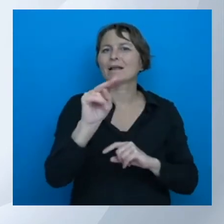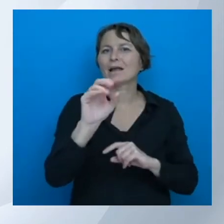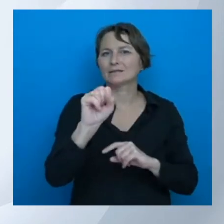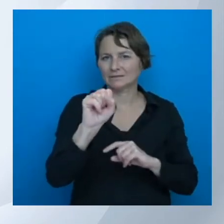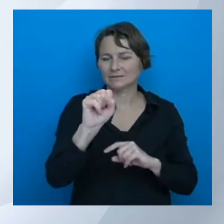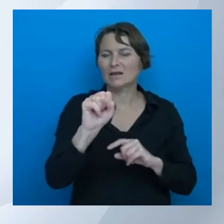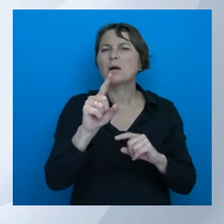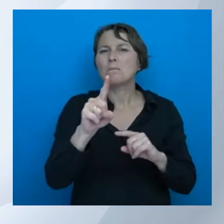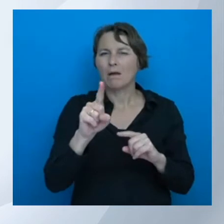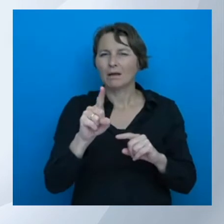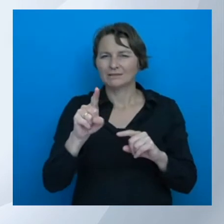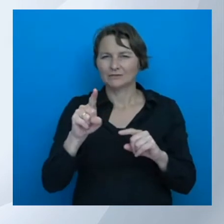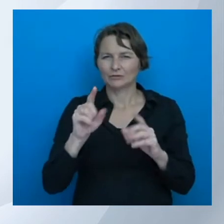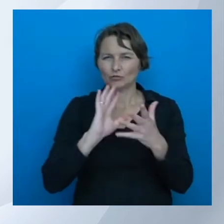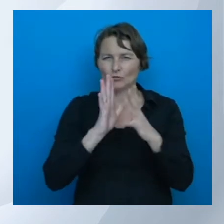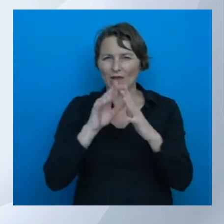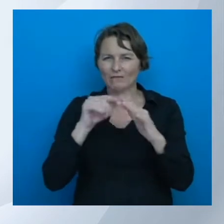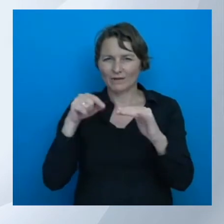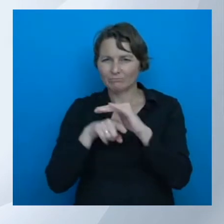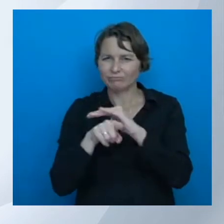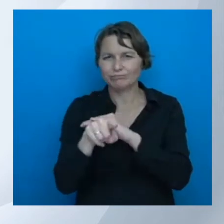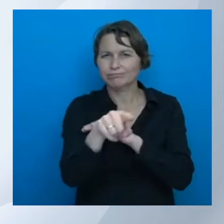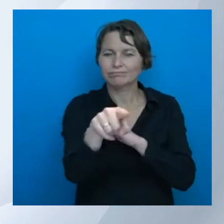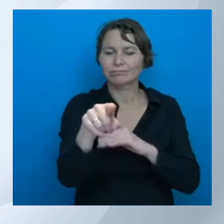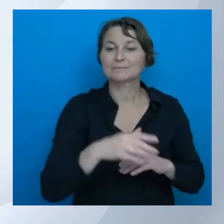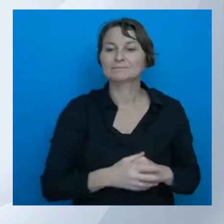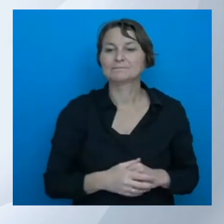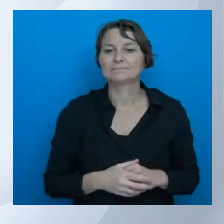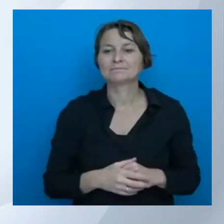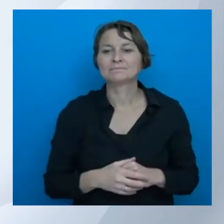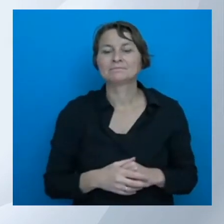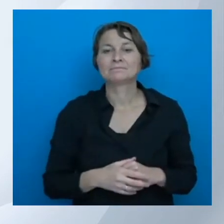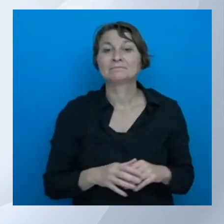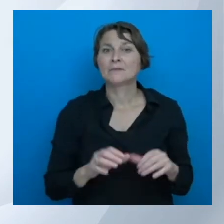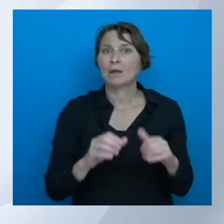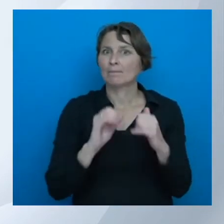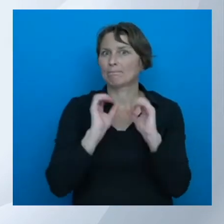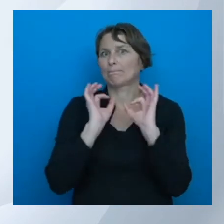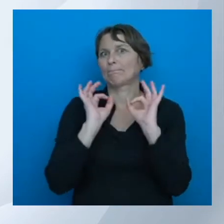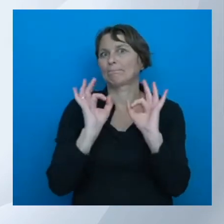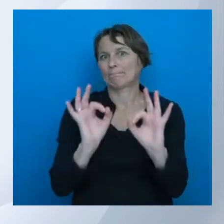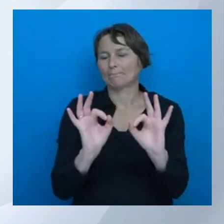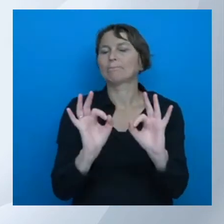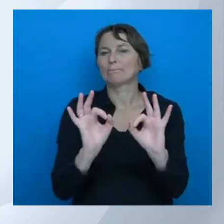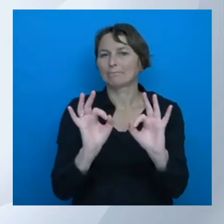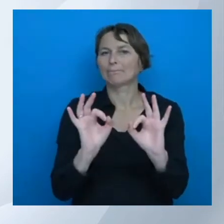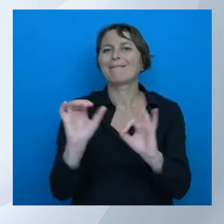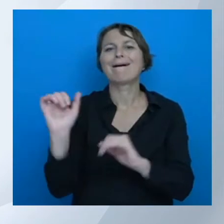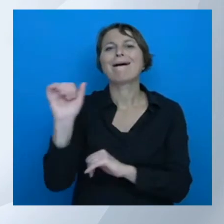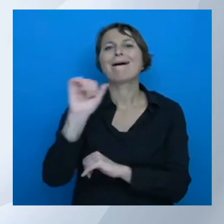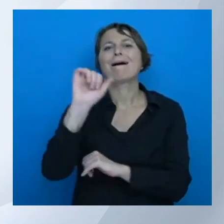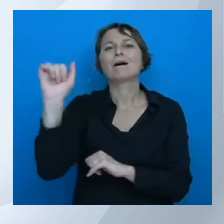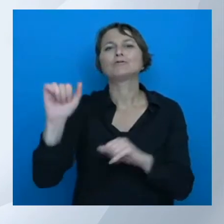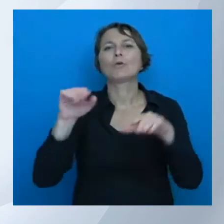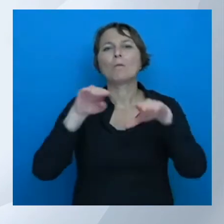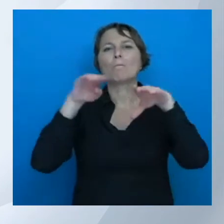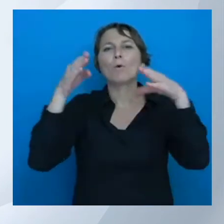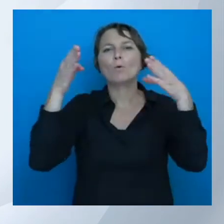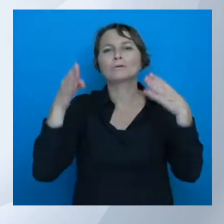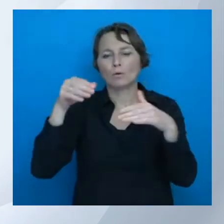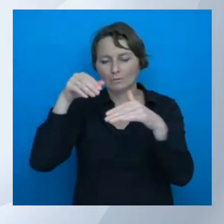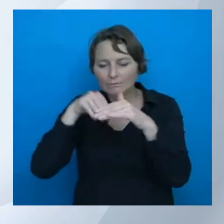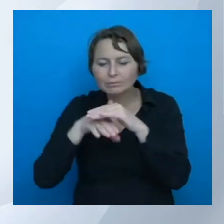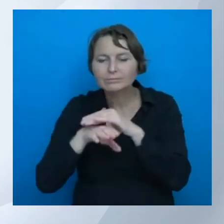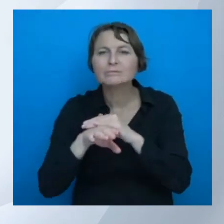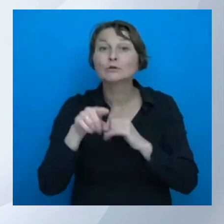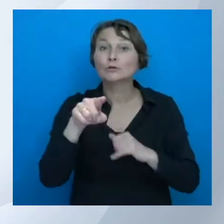well. They have a really nice experience through the Azure portal for designing how you want your front